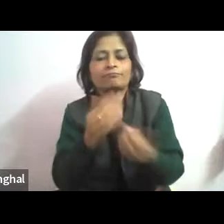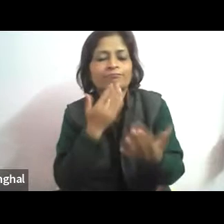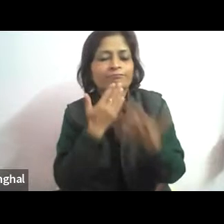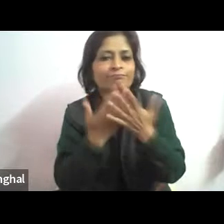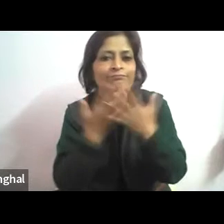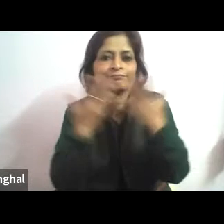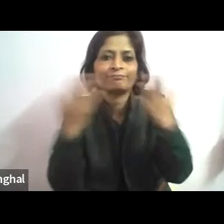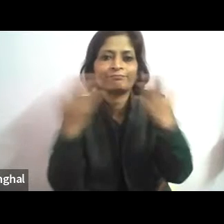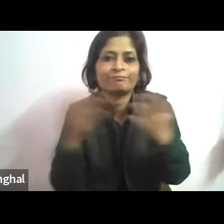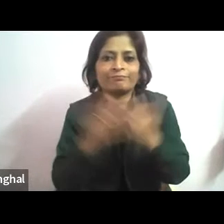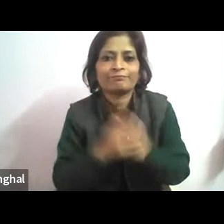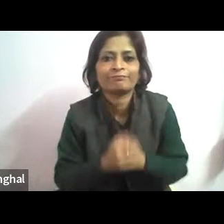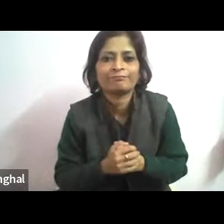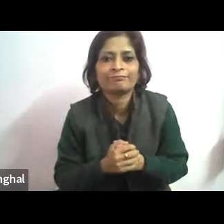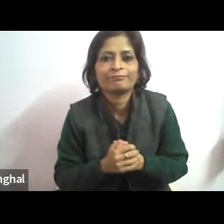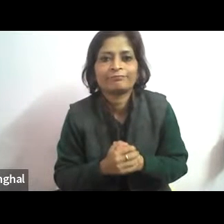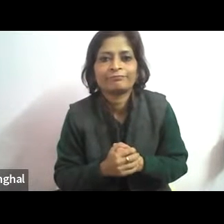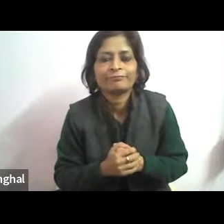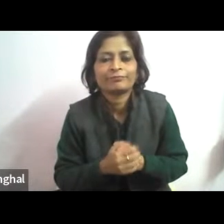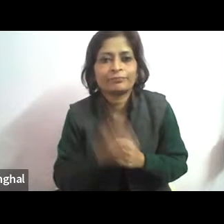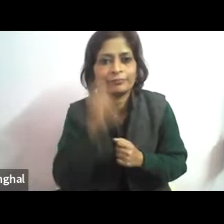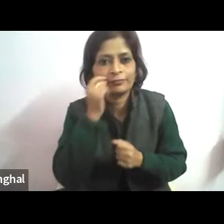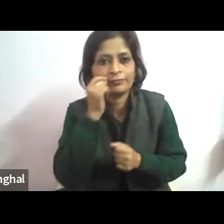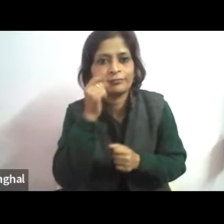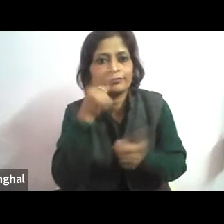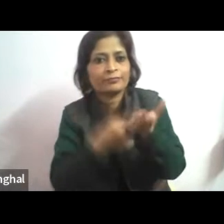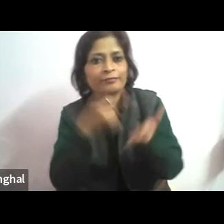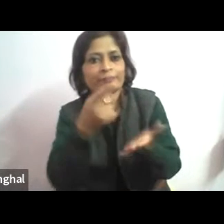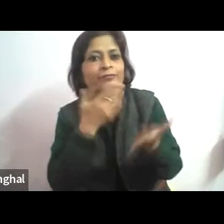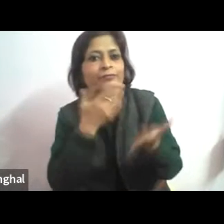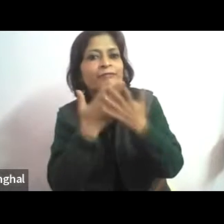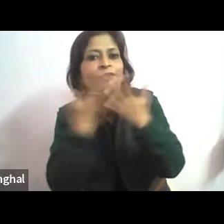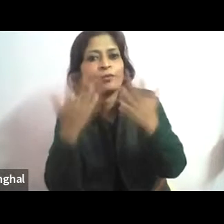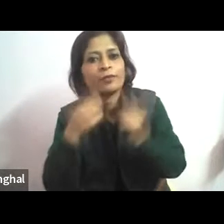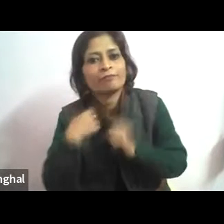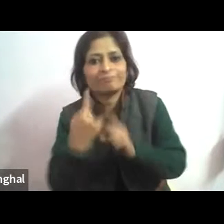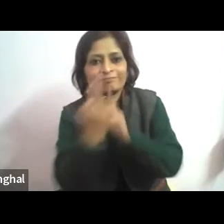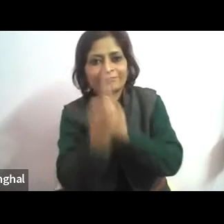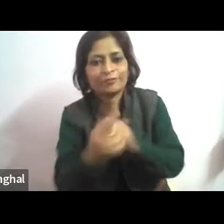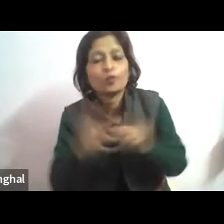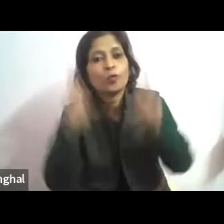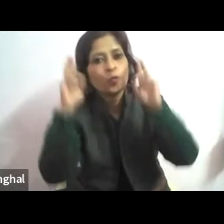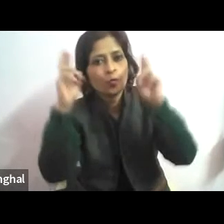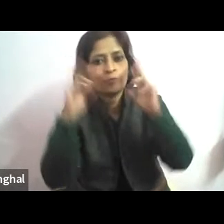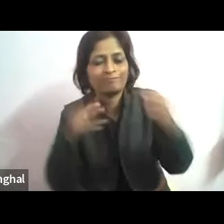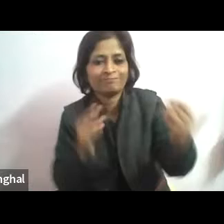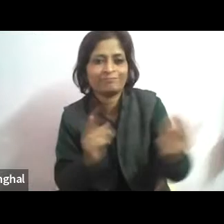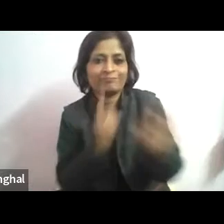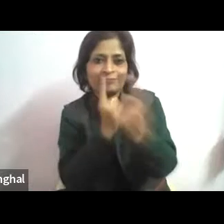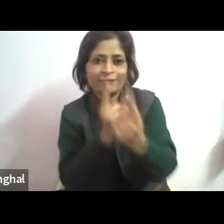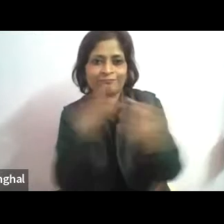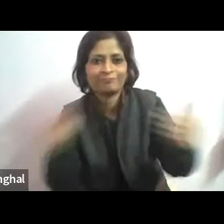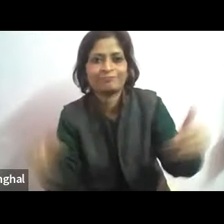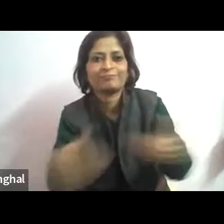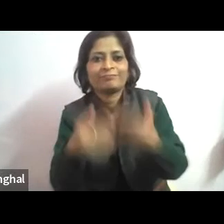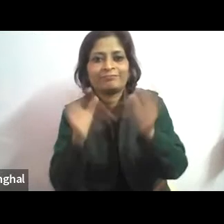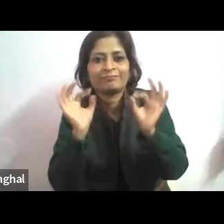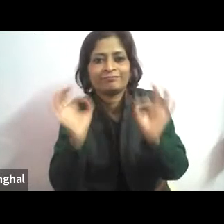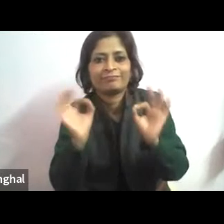giving me this opportunity. Thanks, Professor Rose. See you again in person someday, somewhere. Thank you very much, all of you.